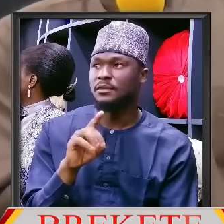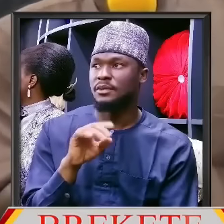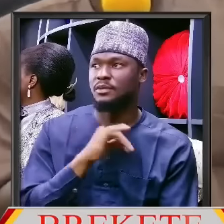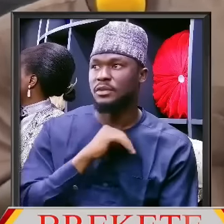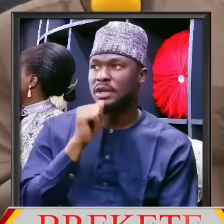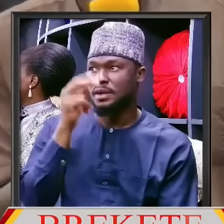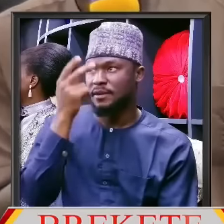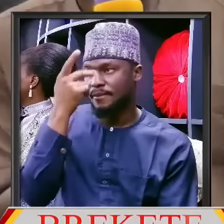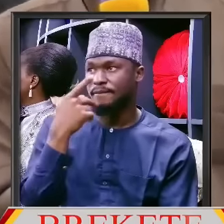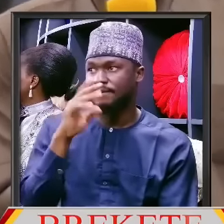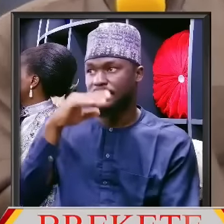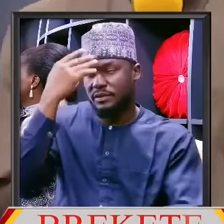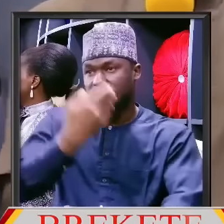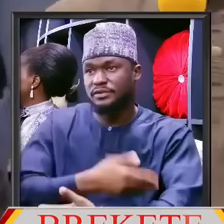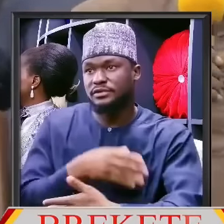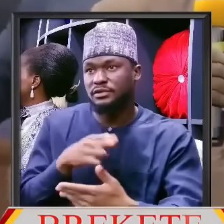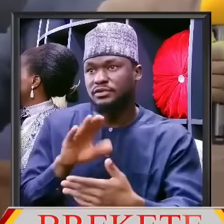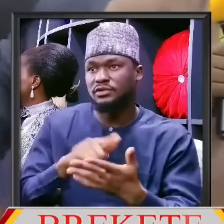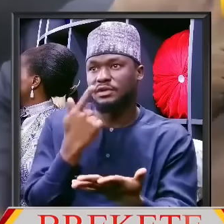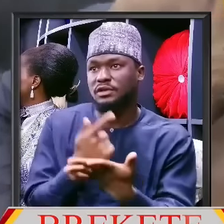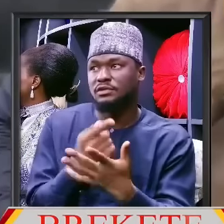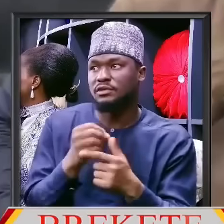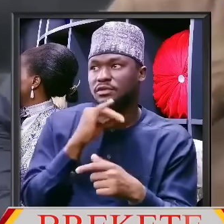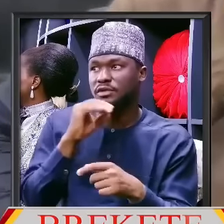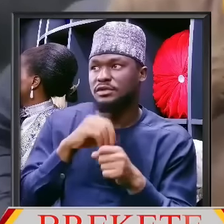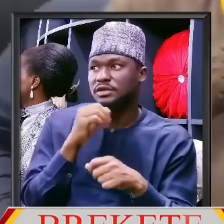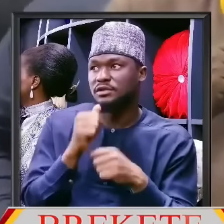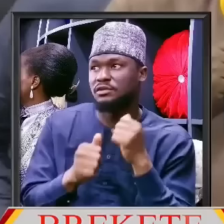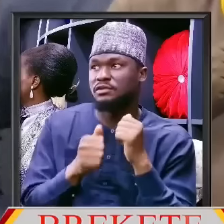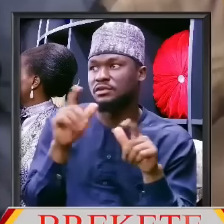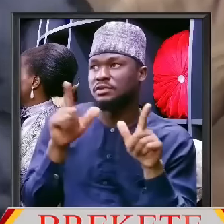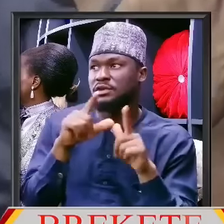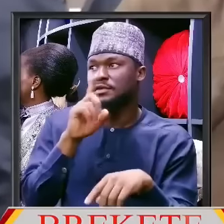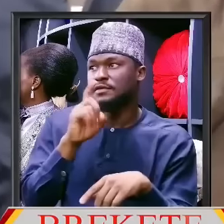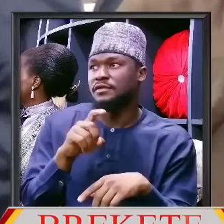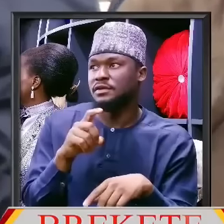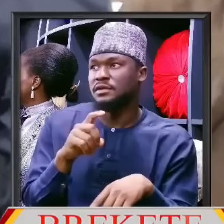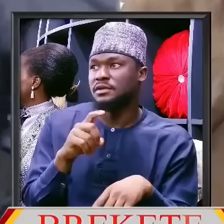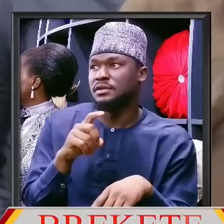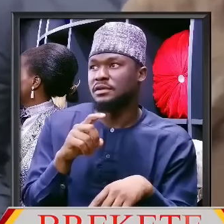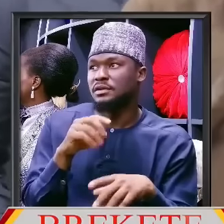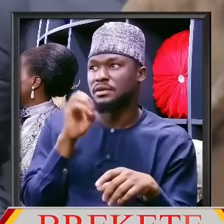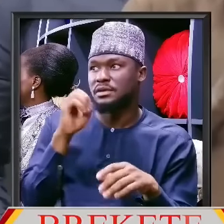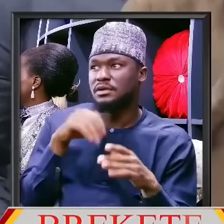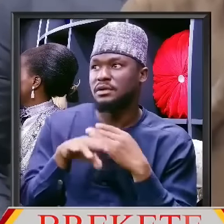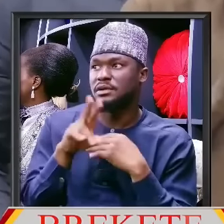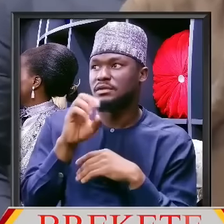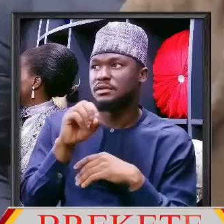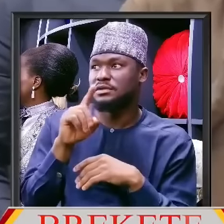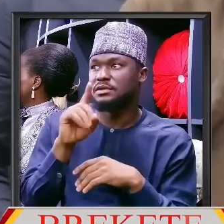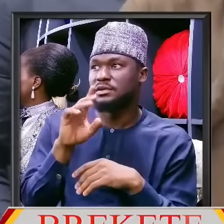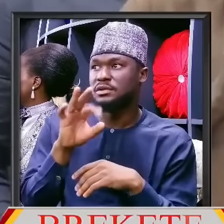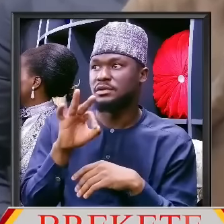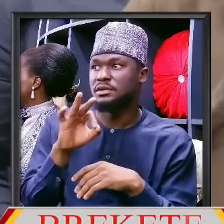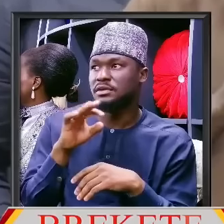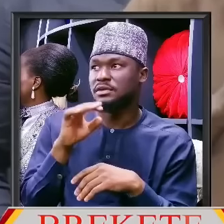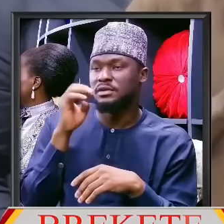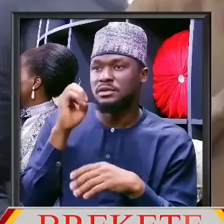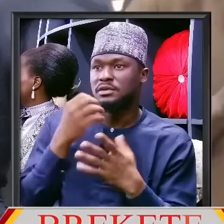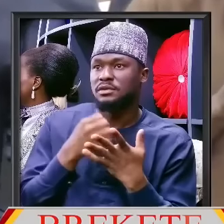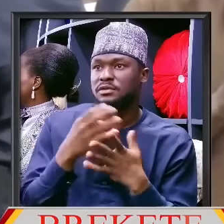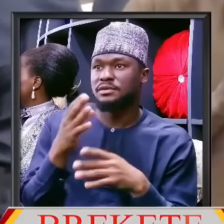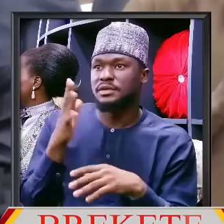Parent. Yeah. Your pikin suppose don't graduate or they which level? Na 2019 I enter. Okay. And you don't spend